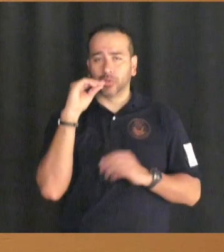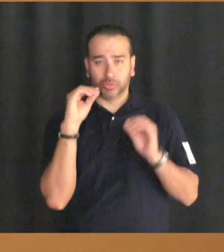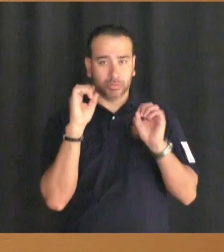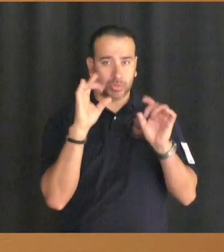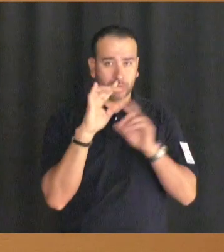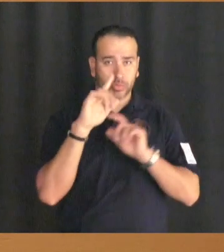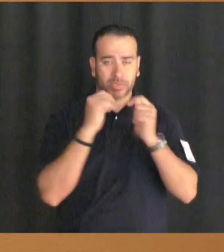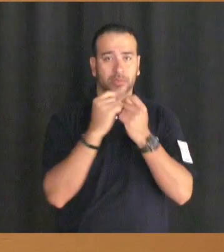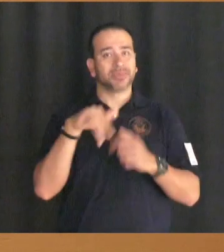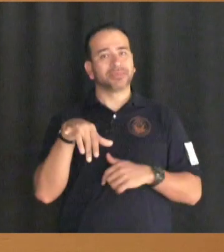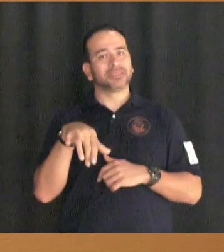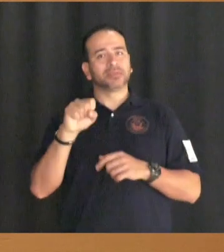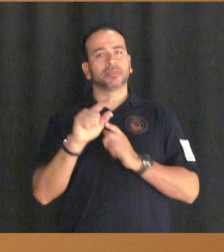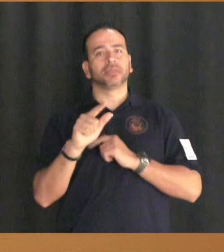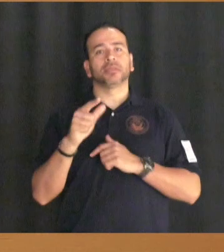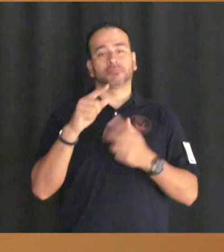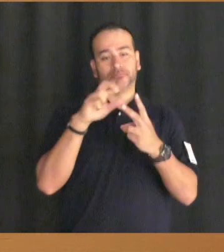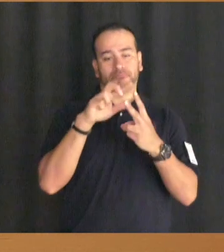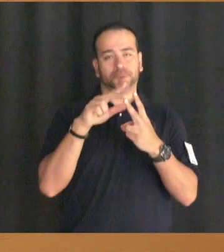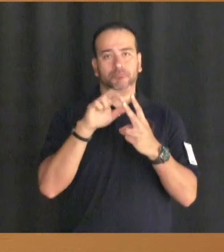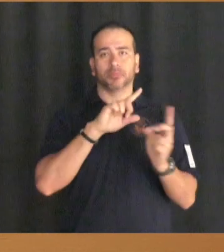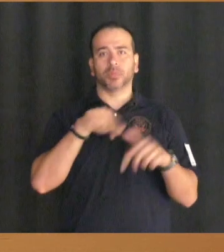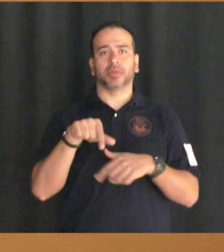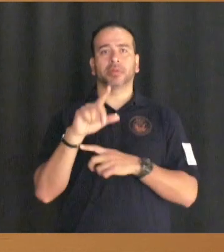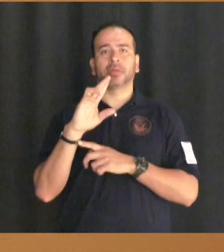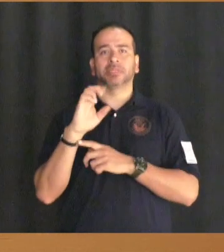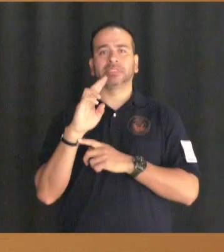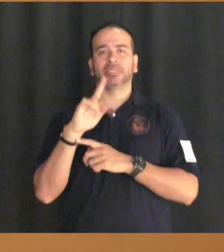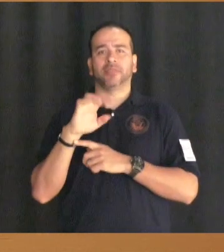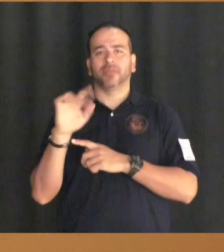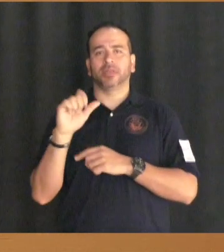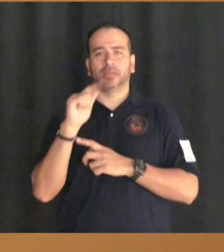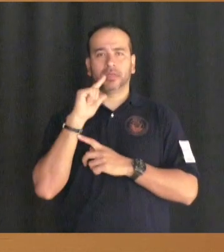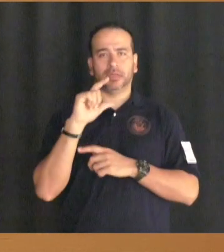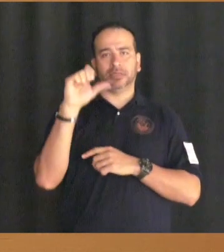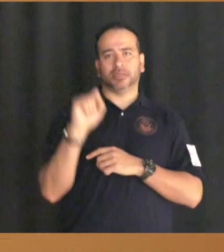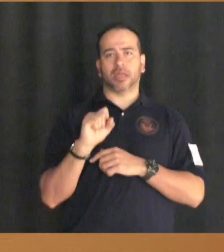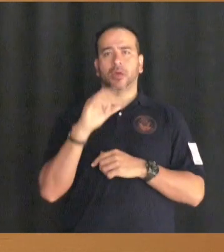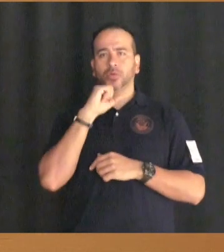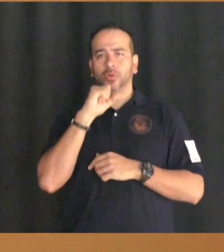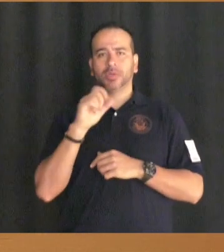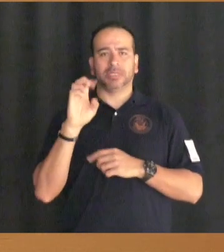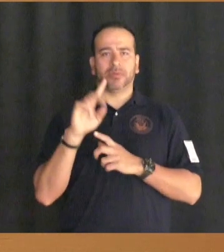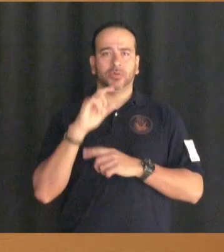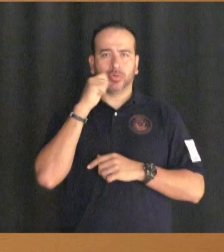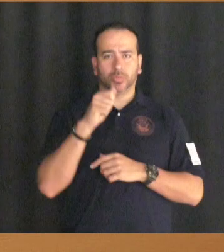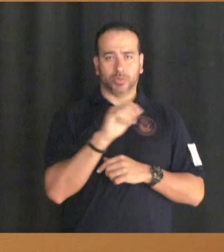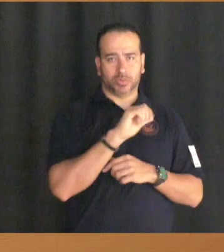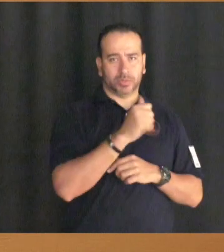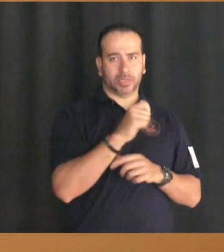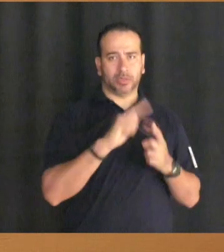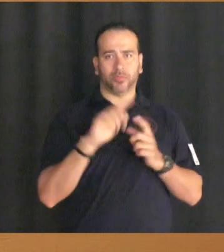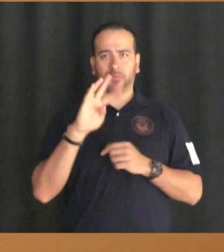you answered yes to either of these questions, come out to Chick-fil-A on South Orange Ave tomorrow from 10 a.m. to 4 p.m. for